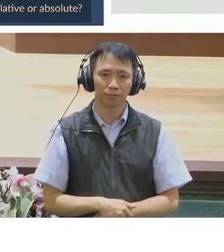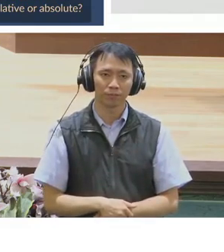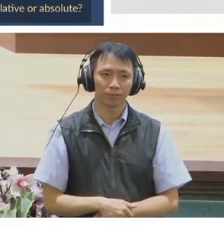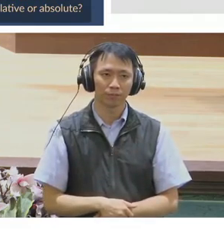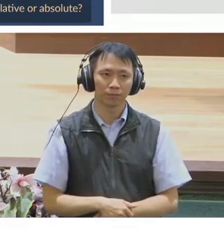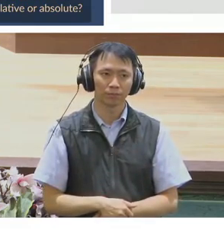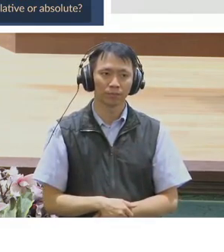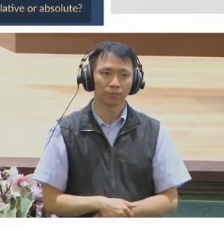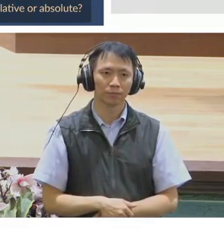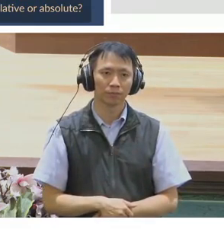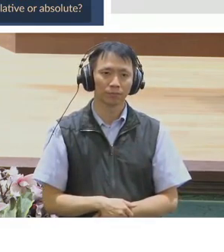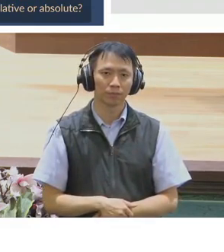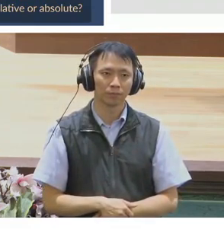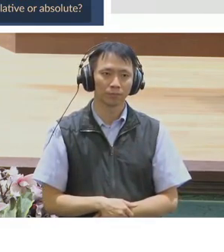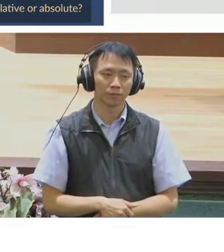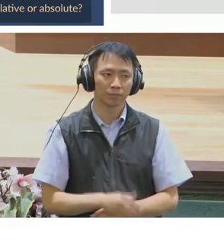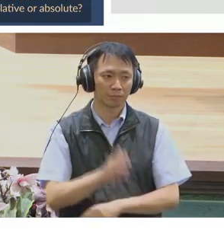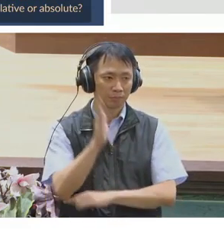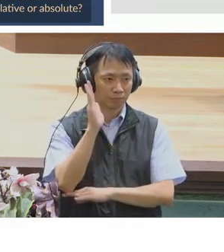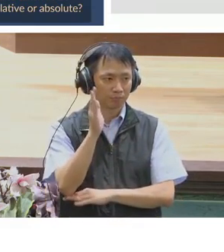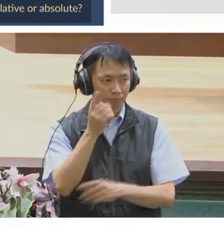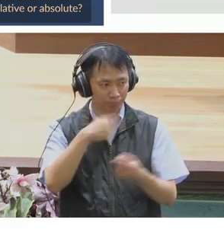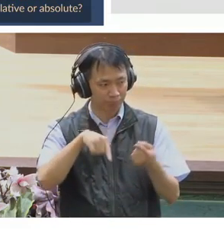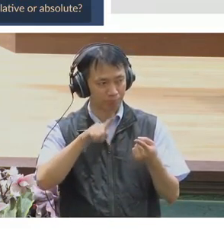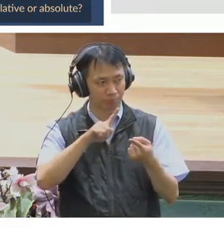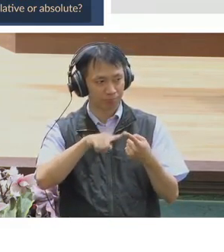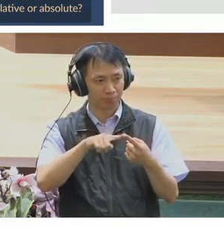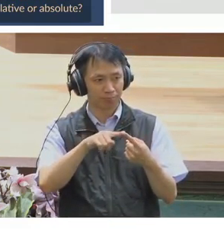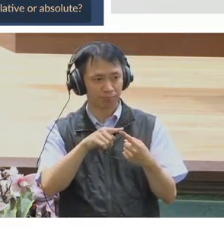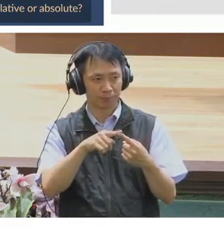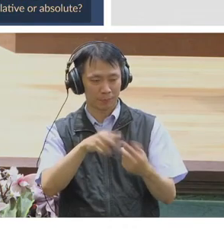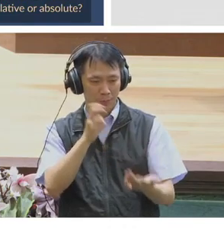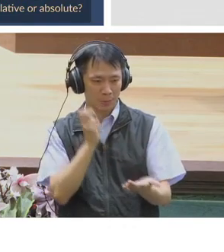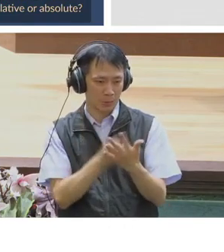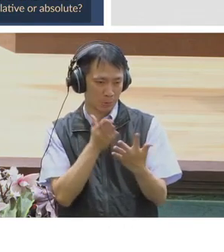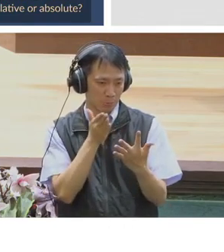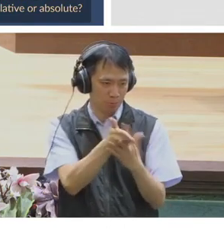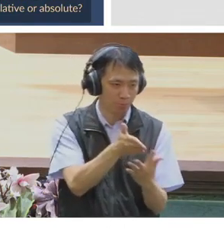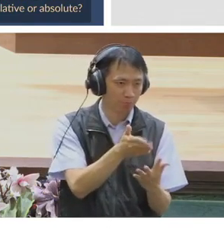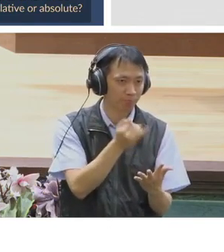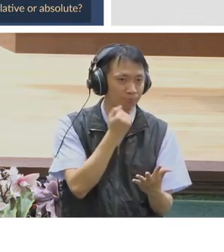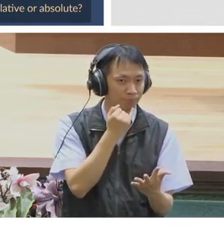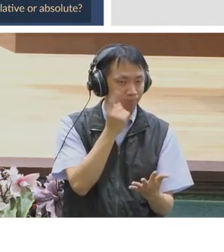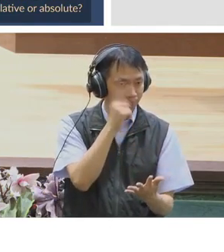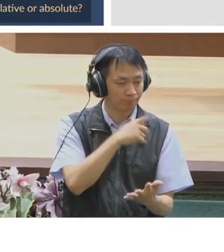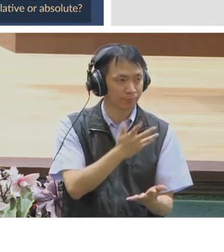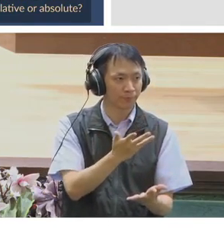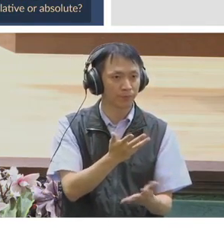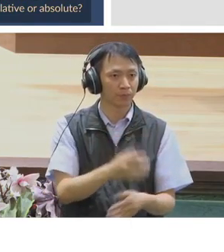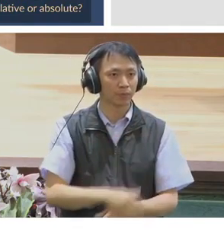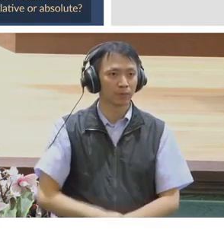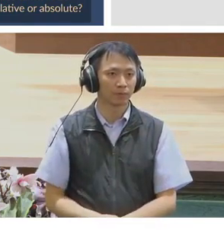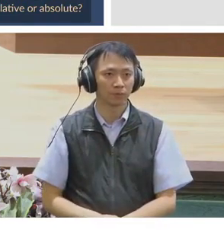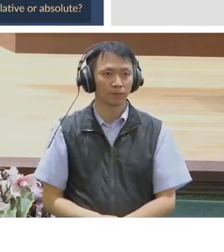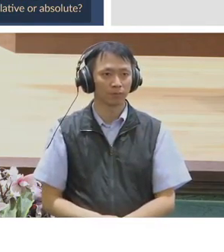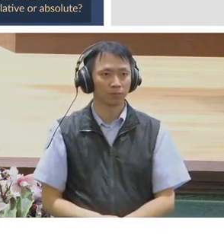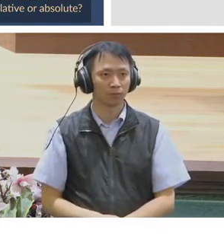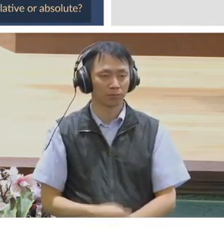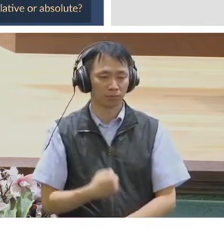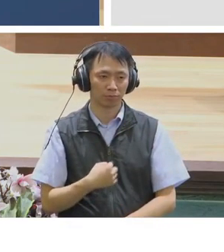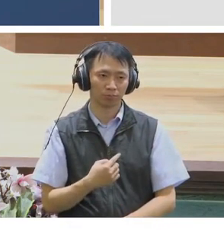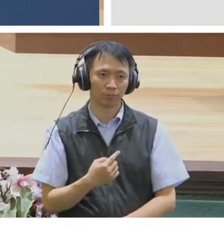drastic measures. To deal with COVID. And I guess it really depends on whether you prioritize, you know, public health and that kind of